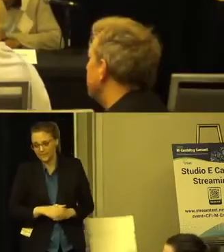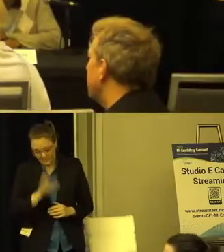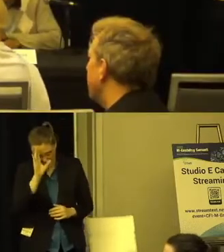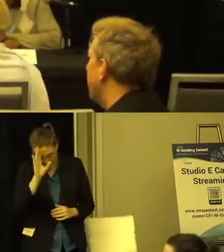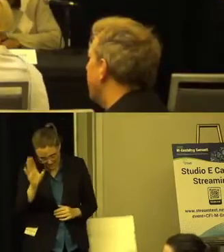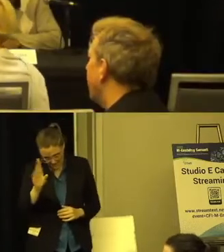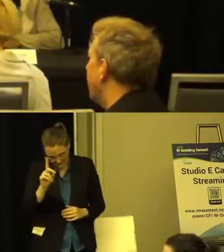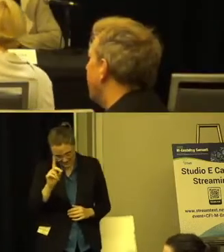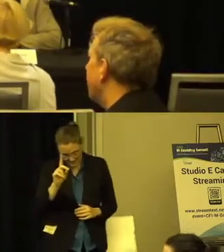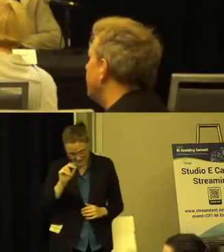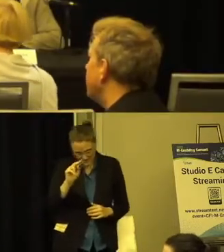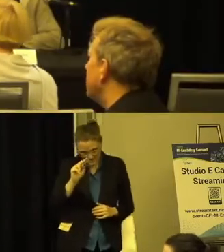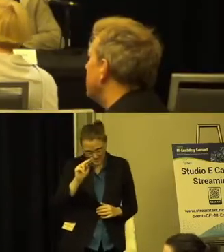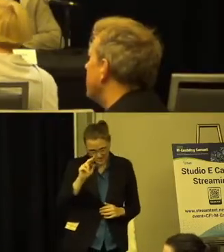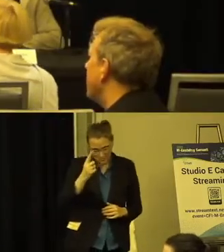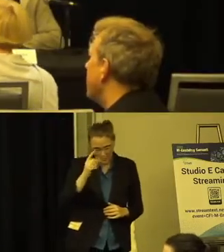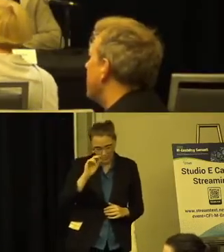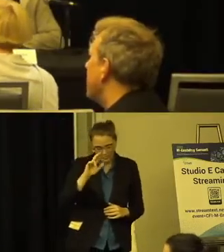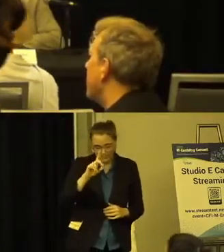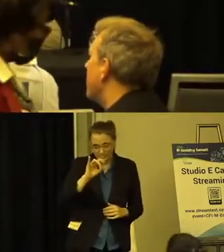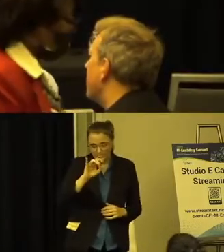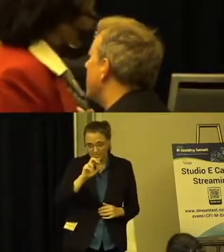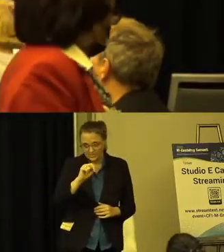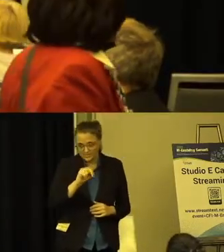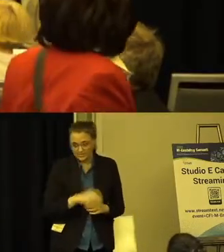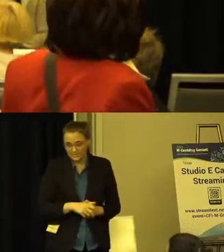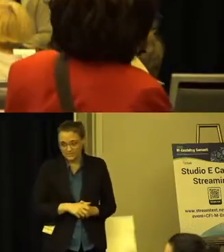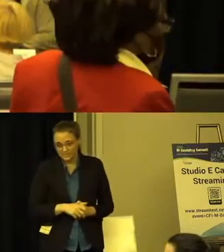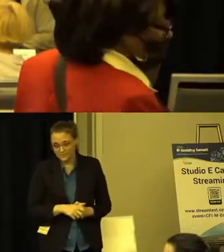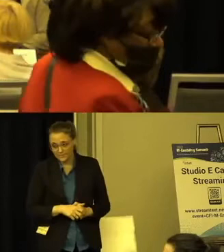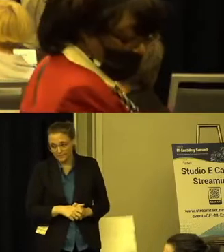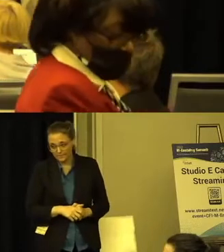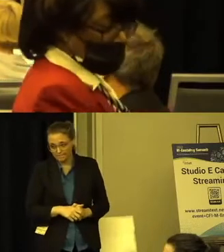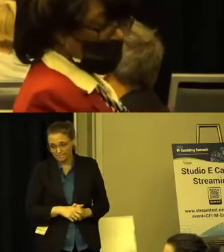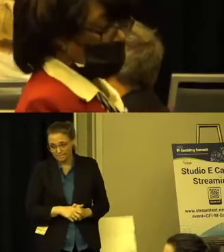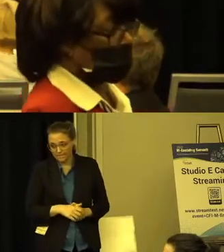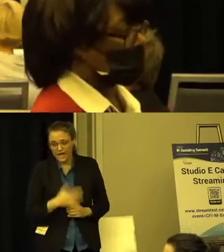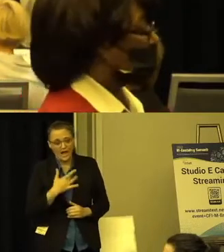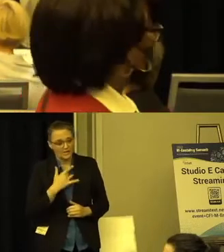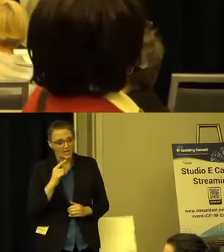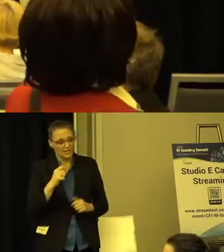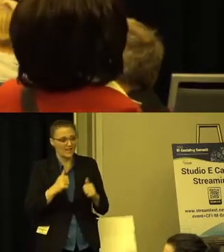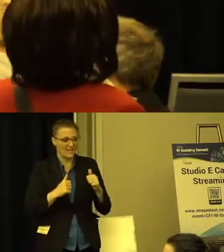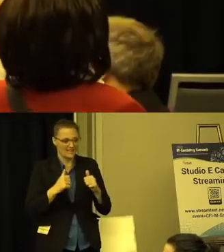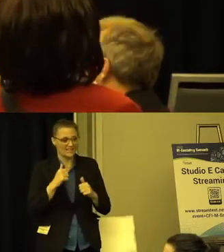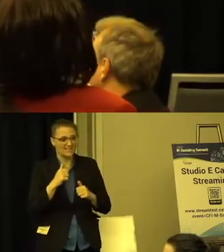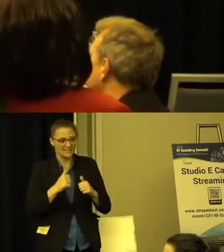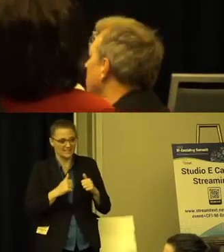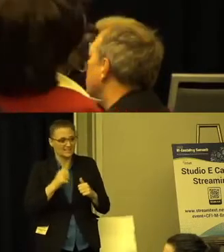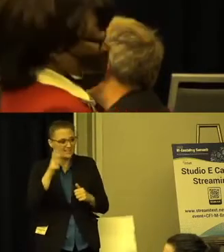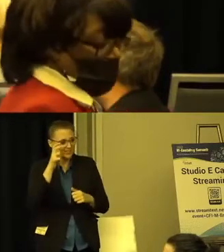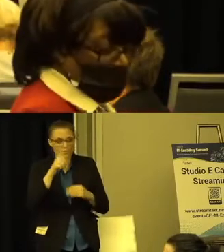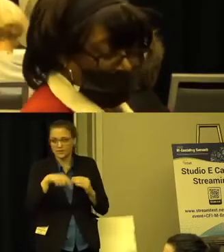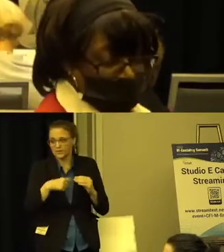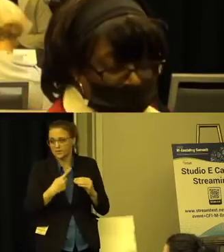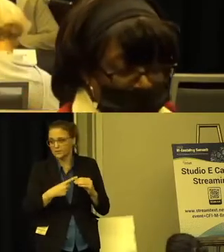Hi, this is Dan Goldstein. I felt a little uneasy hearing about